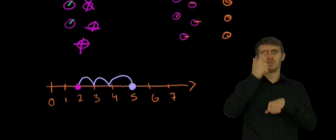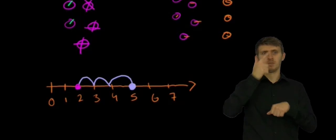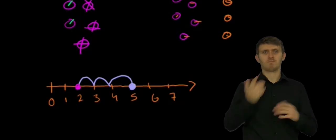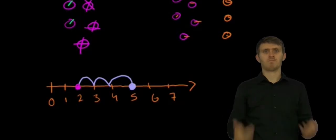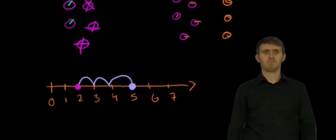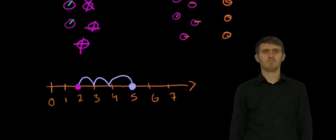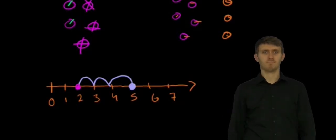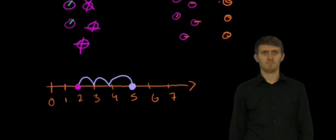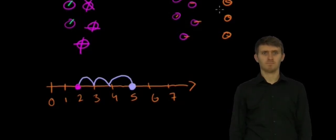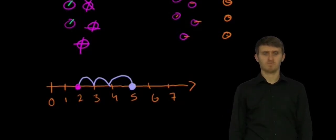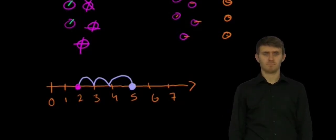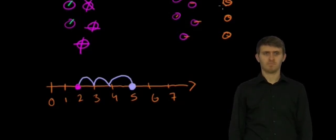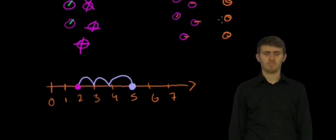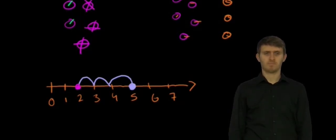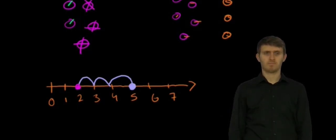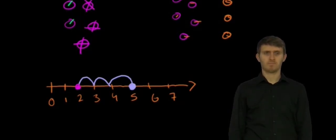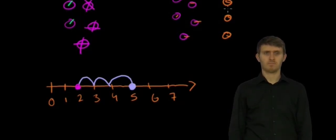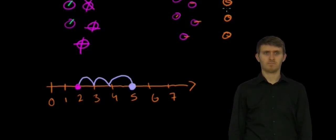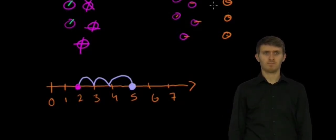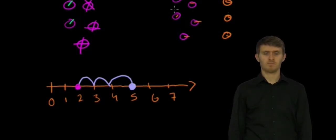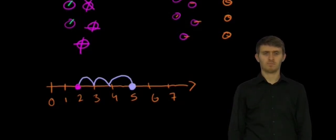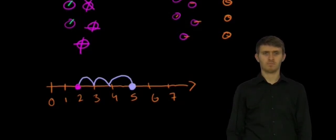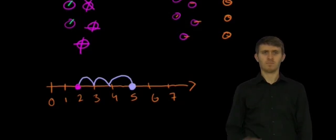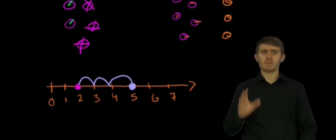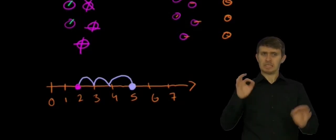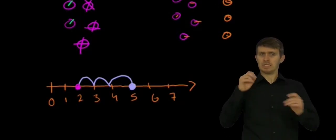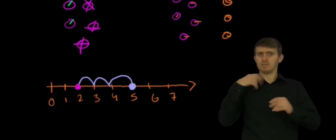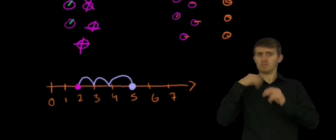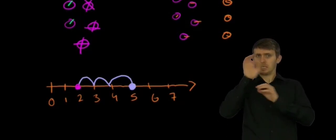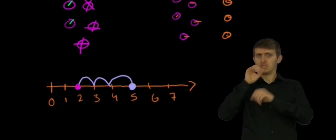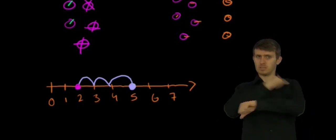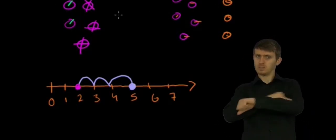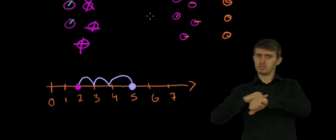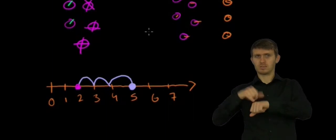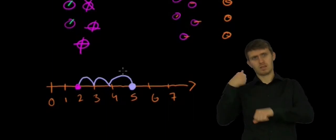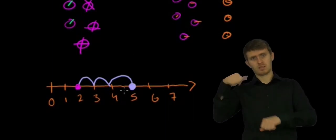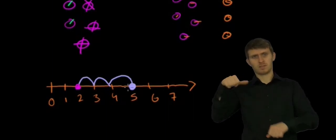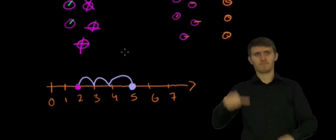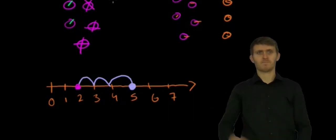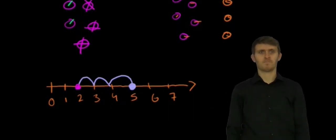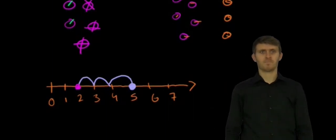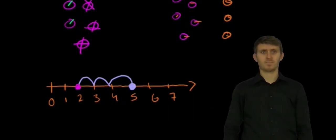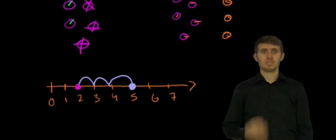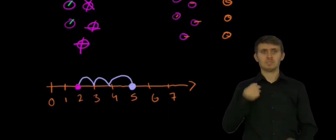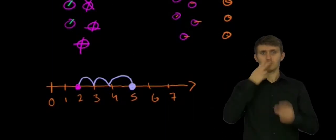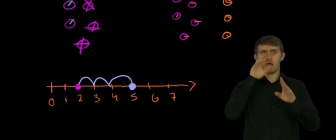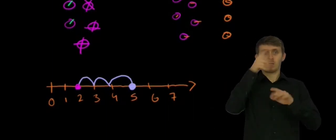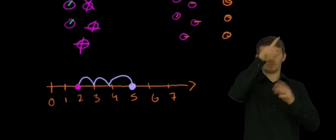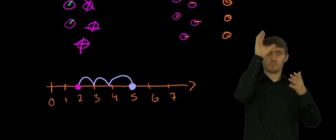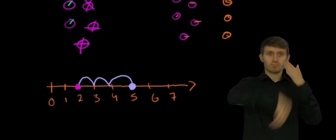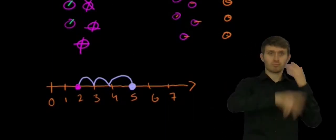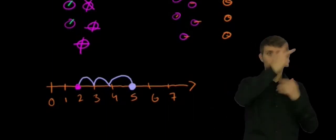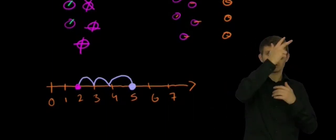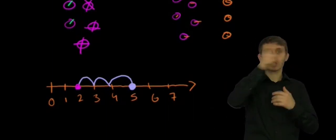that. Now, if we visualize it from this point of view, let me draw another line, number line. And I wanted to show you, I mean, this is, I'm taking away